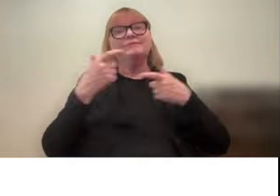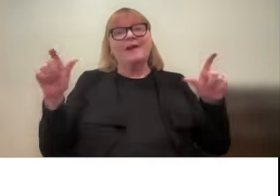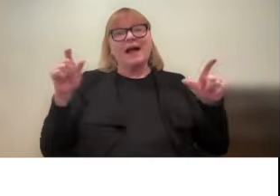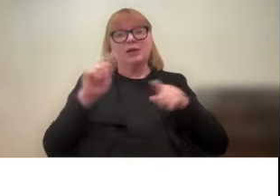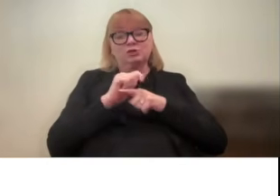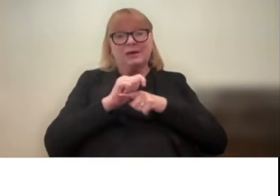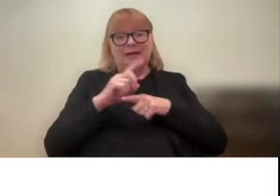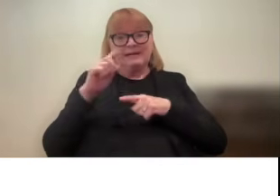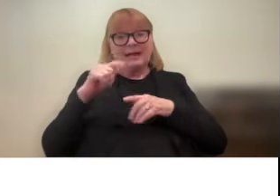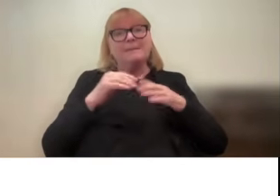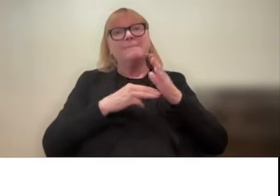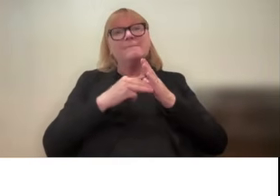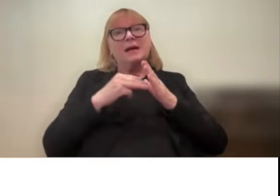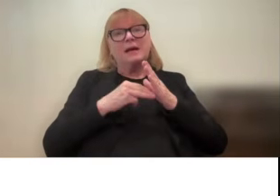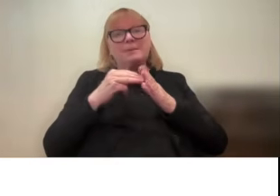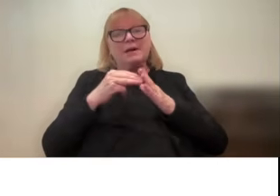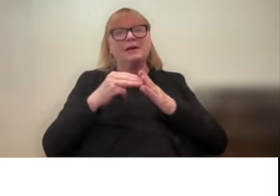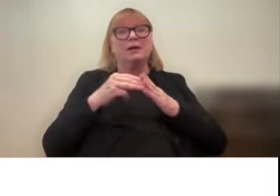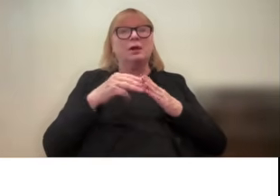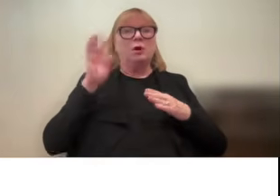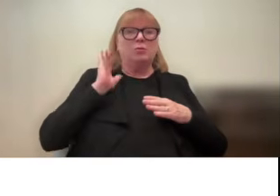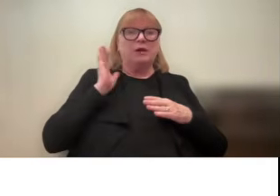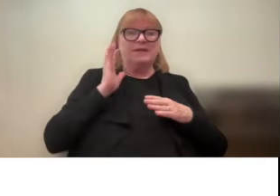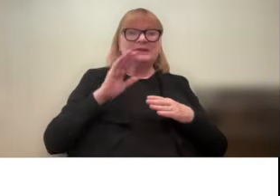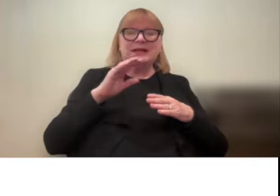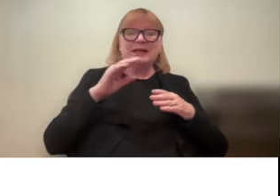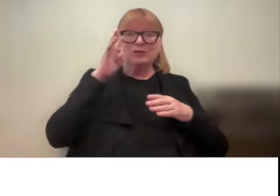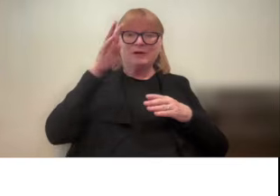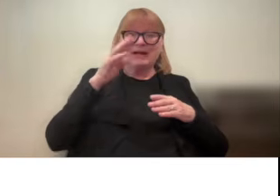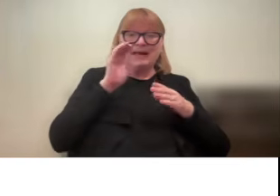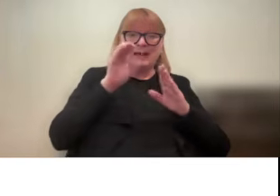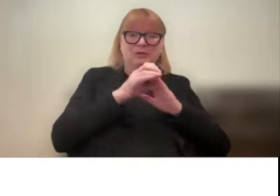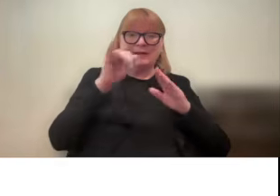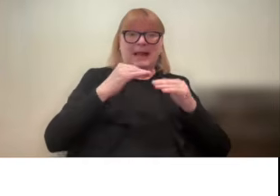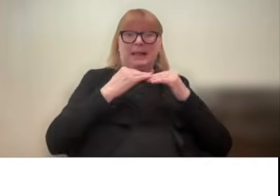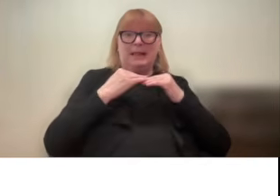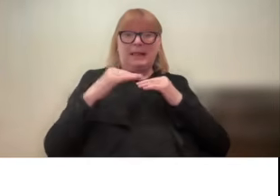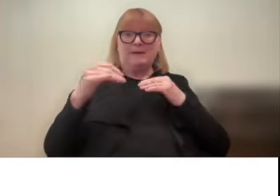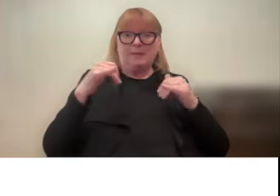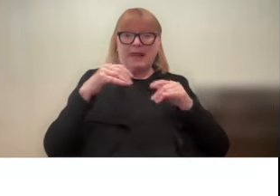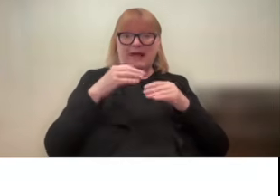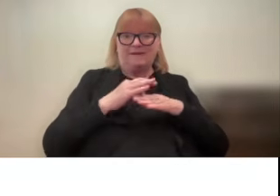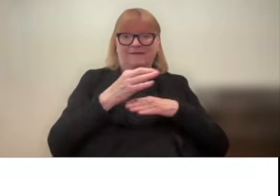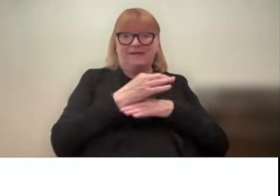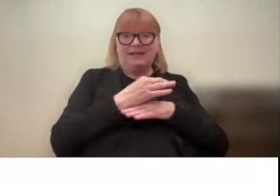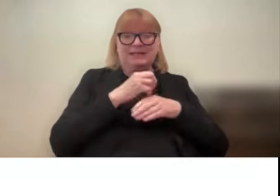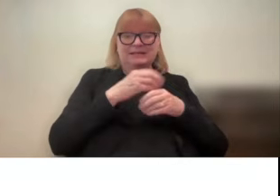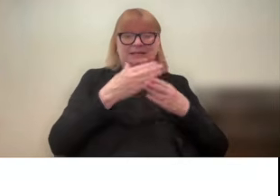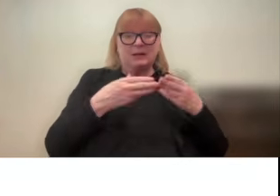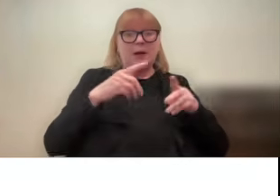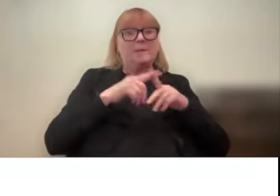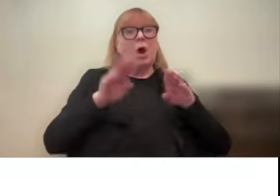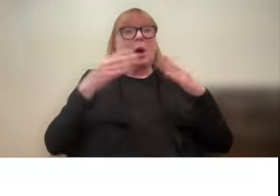data composed of millions of previously created images. This levels the playing field in some ways, but it opens